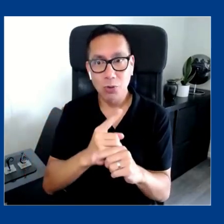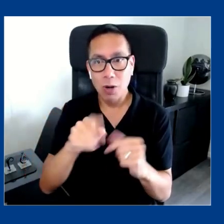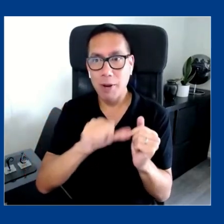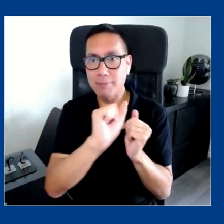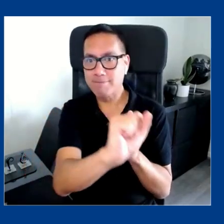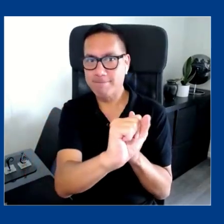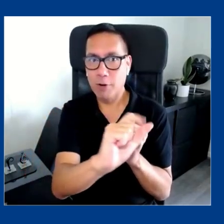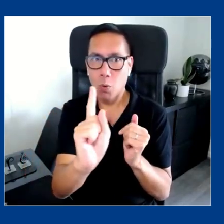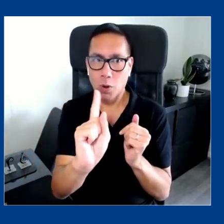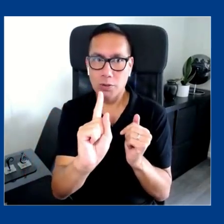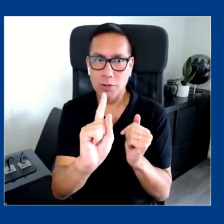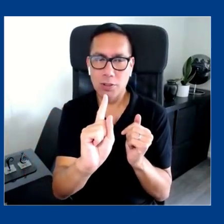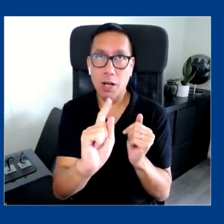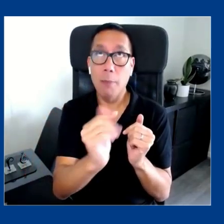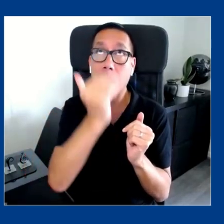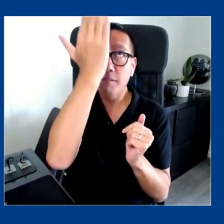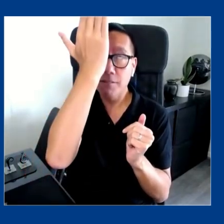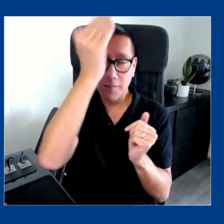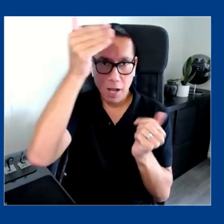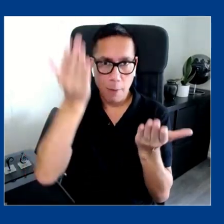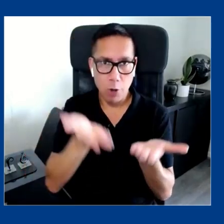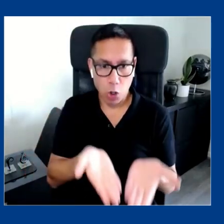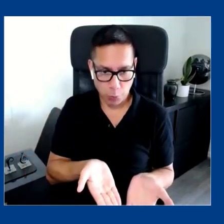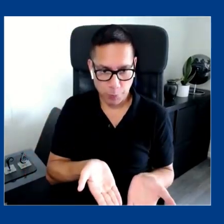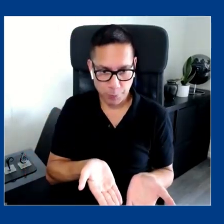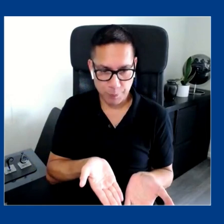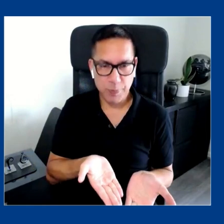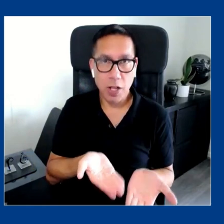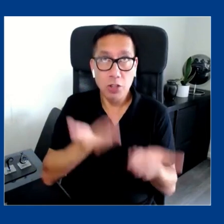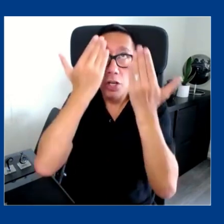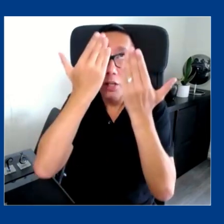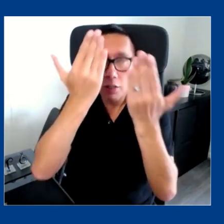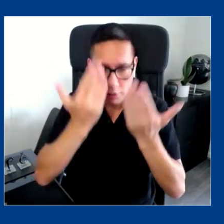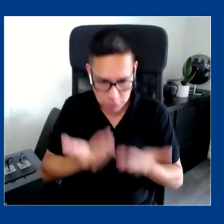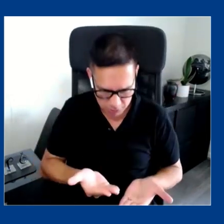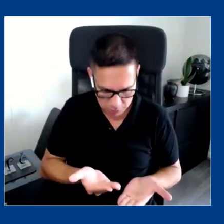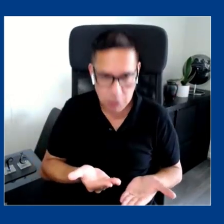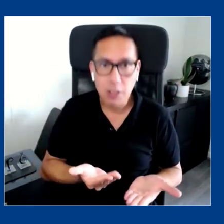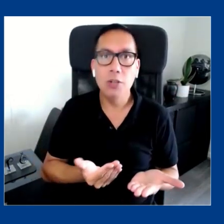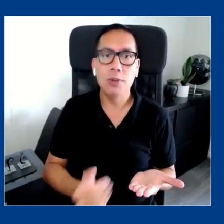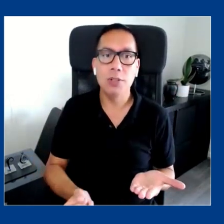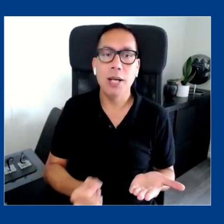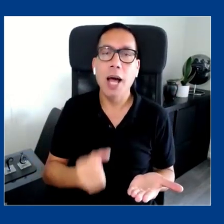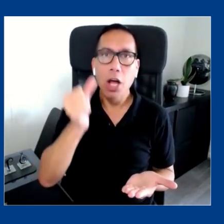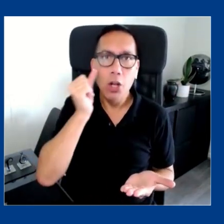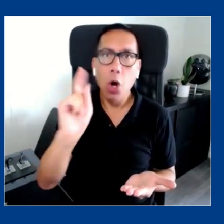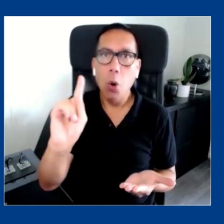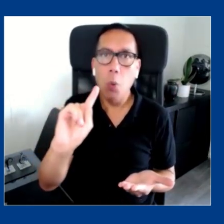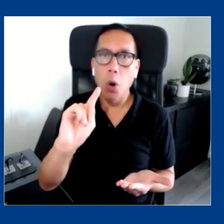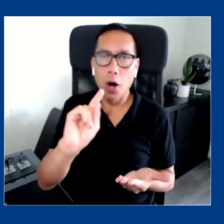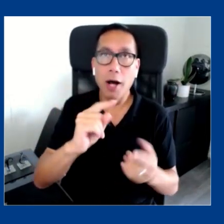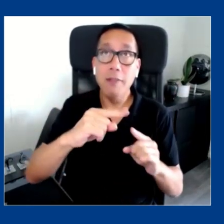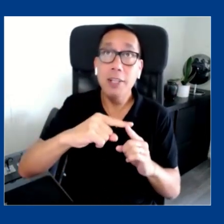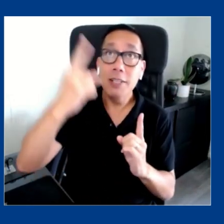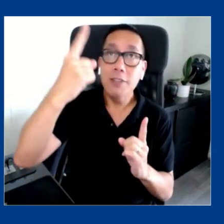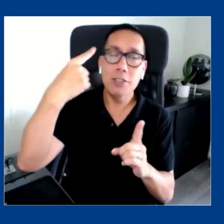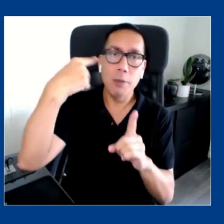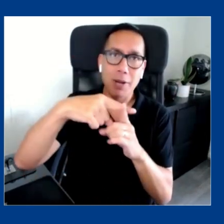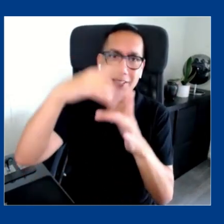above and below, asking us to acknowledge both the distinctions and the connections between these two realms.